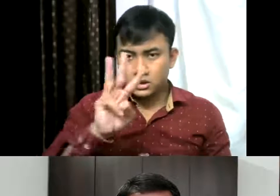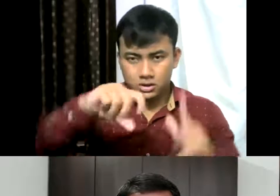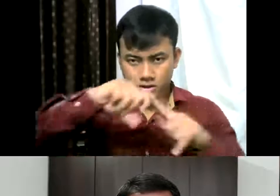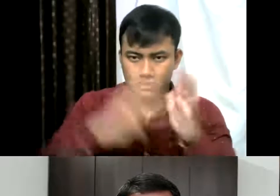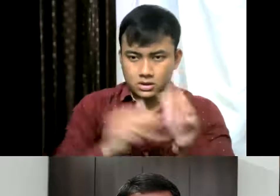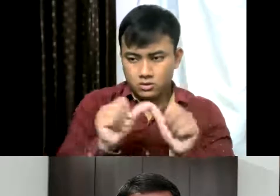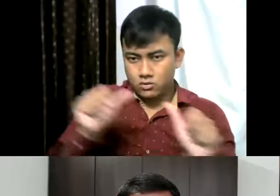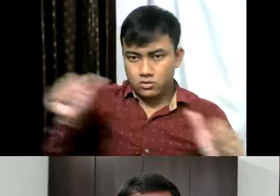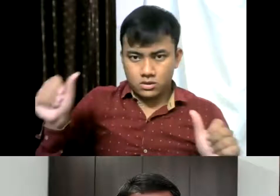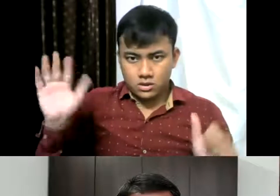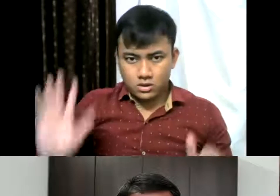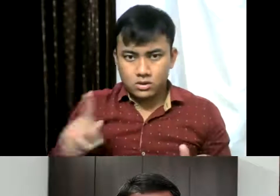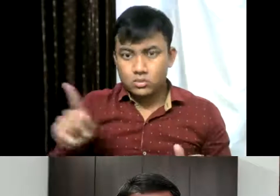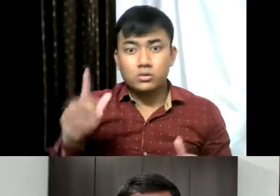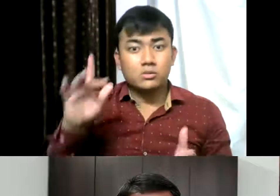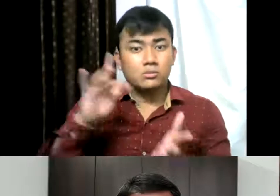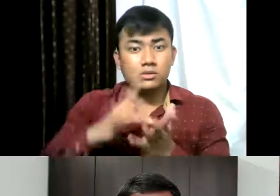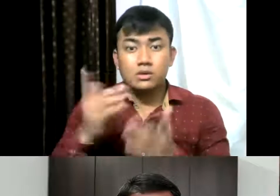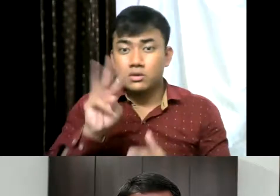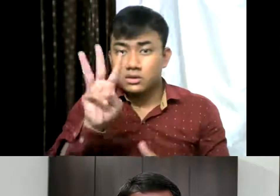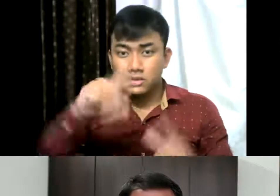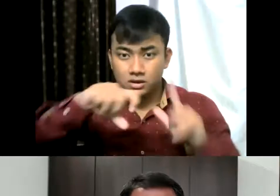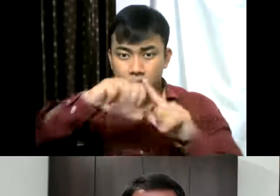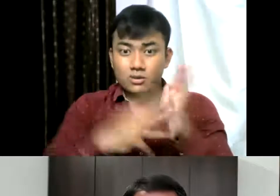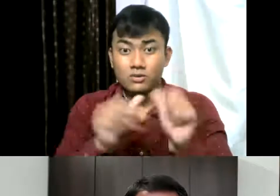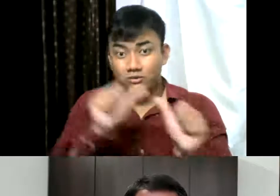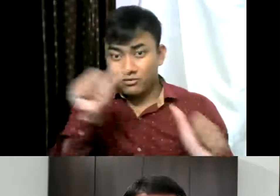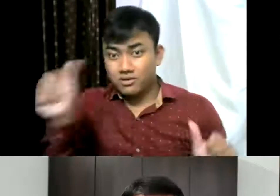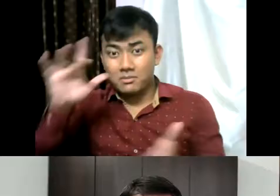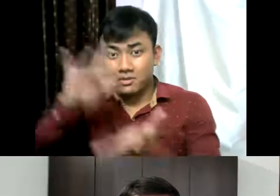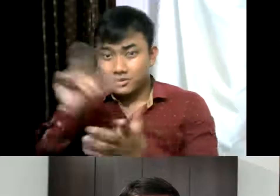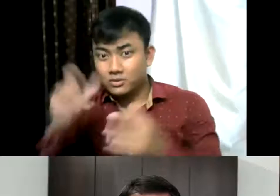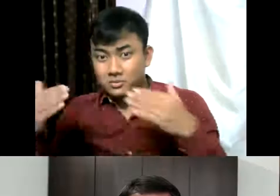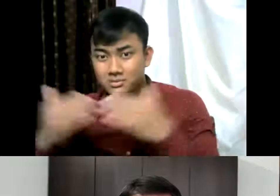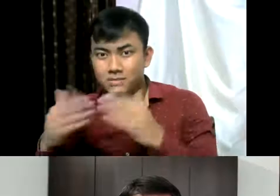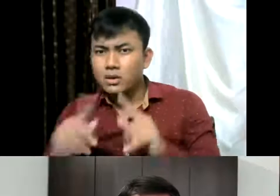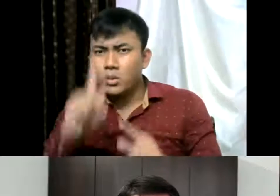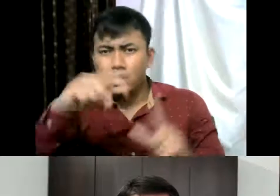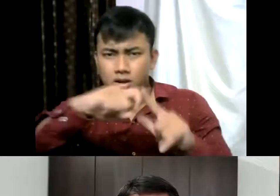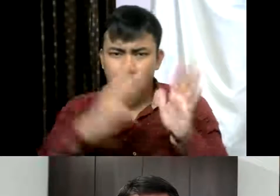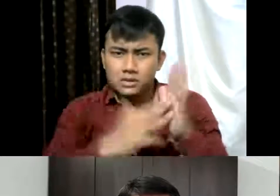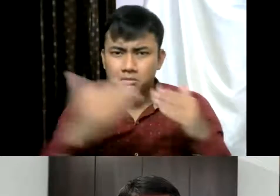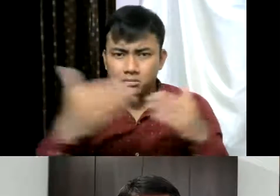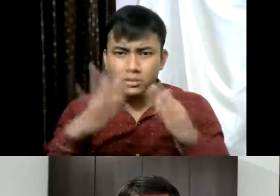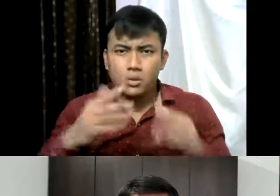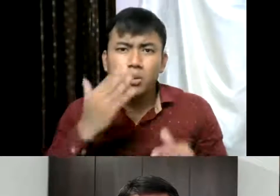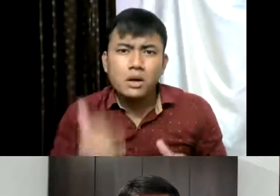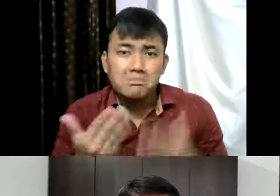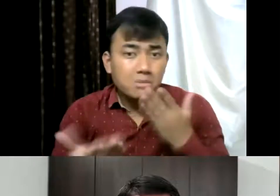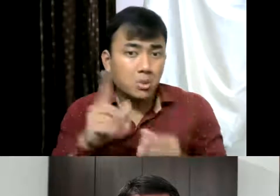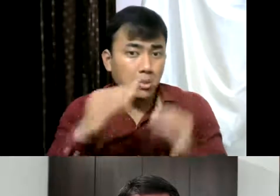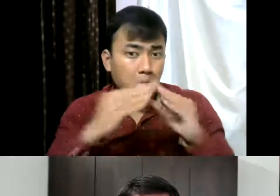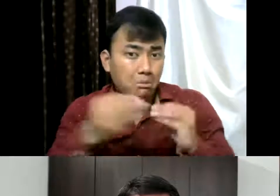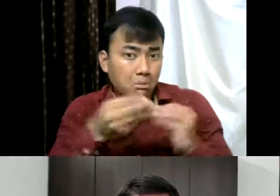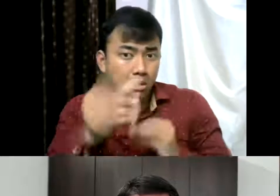might end up going and meeting the 3 kilometer far person, and not the 1 kilometer far person, but because he might be living across the railway line. And